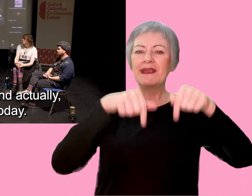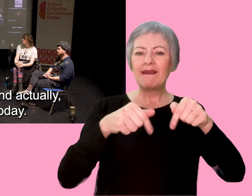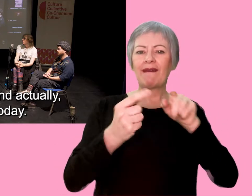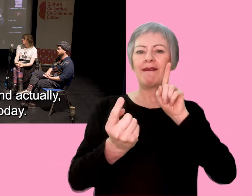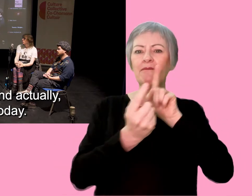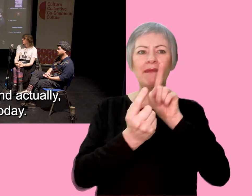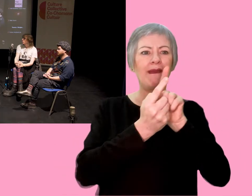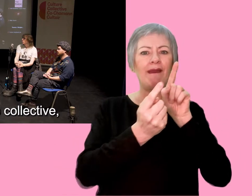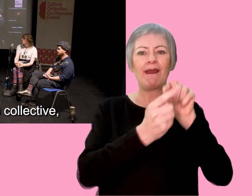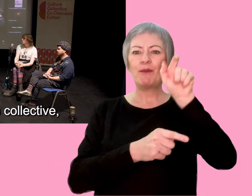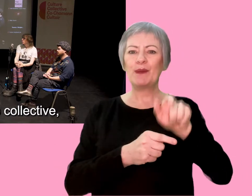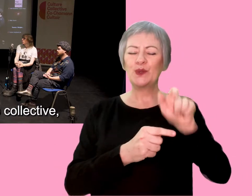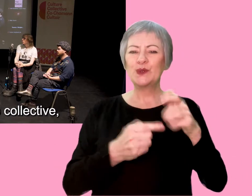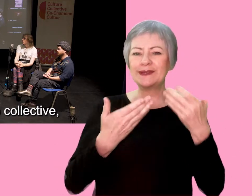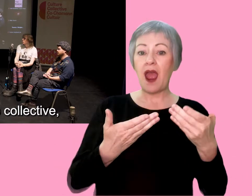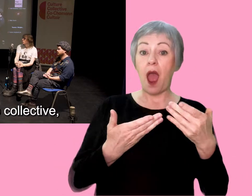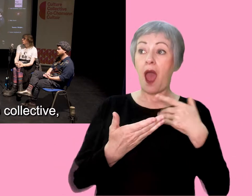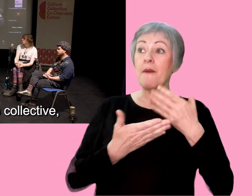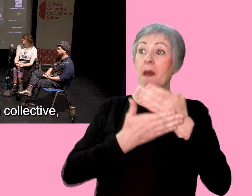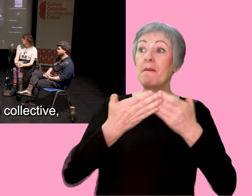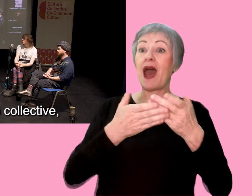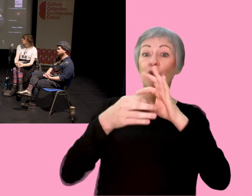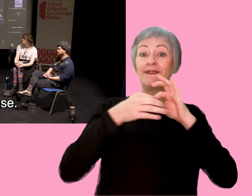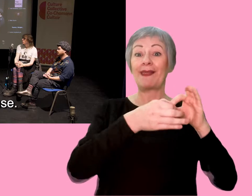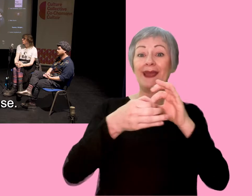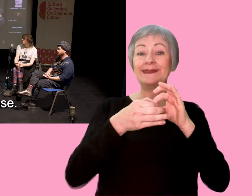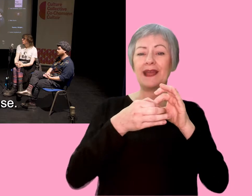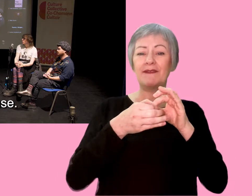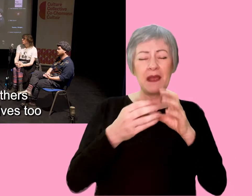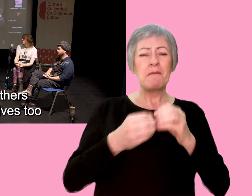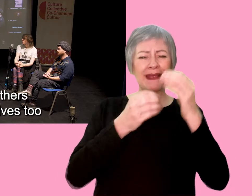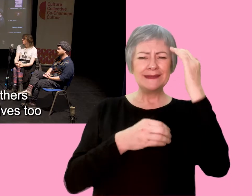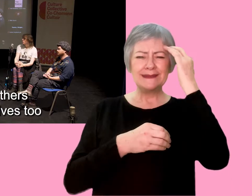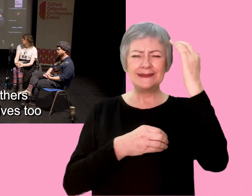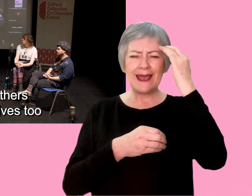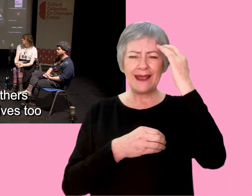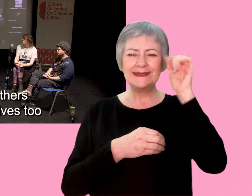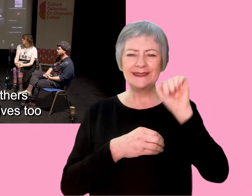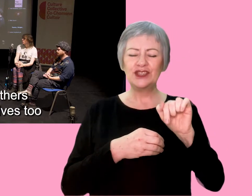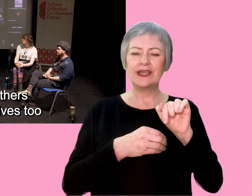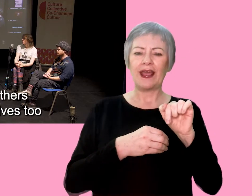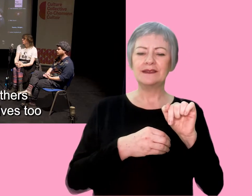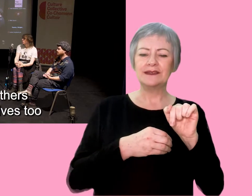meet people today and actually think, oh yeah, I am part of the collective. Yeah. So if that makes sense, I think others are out by